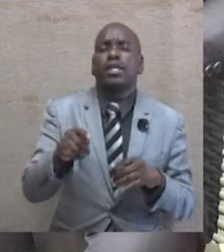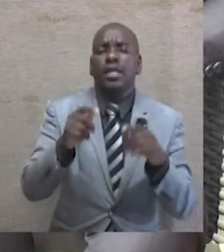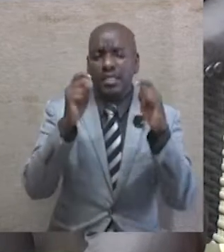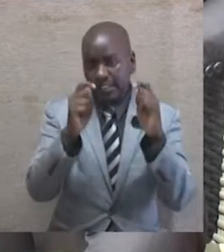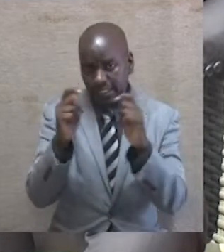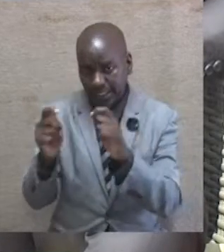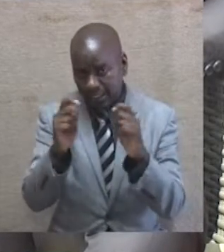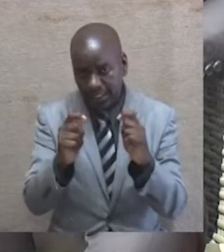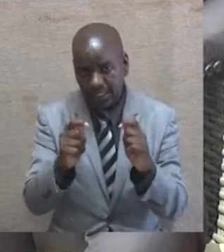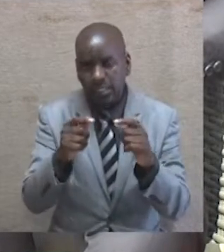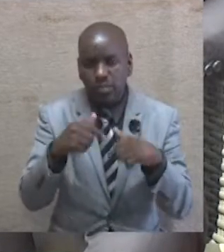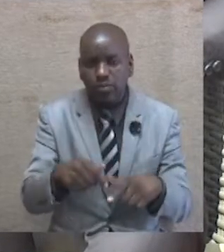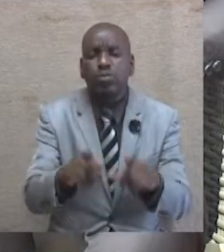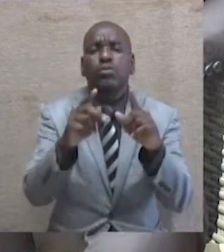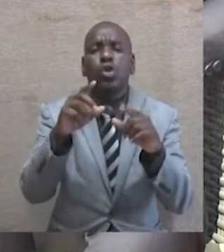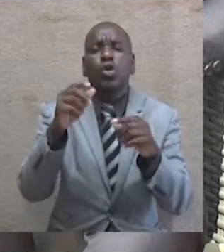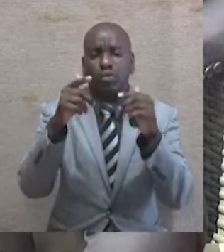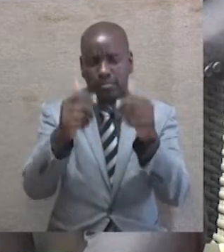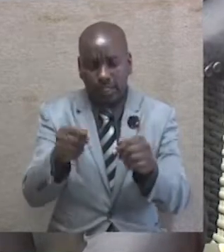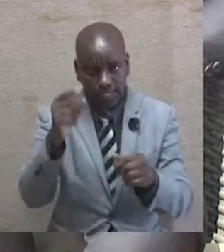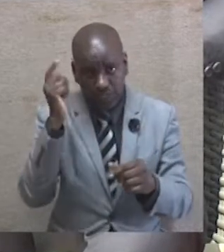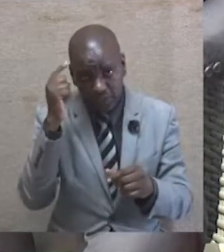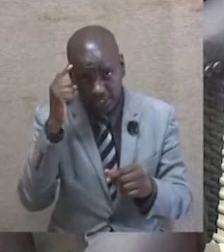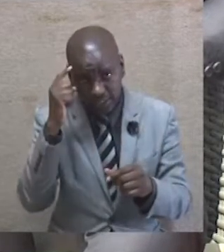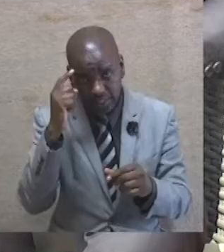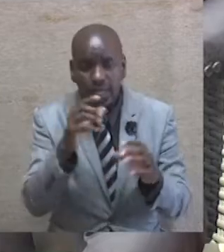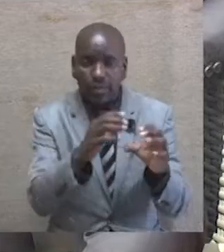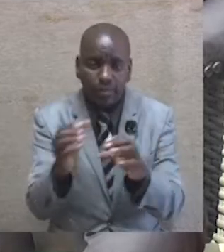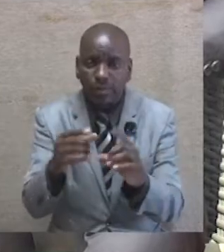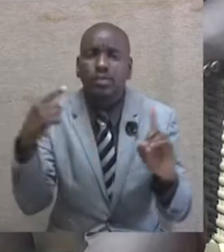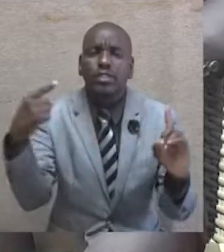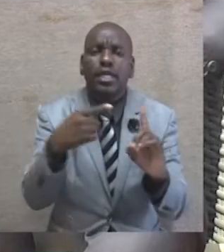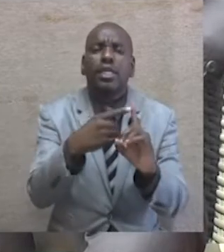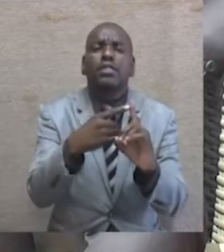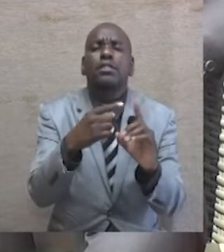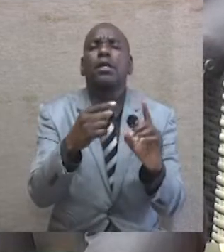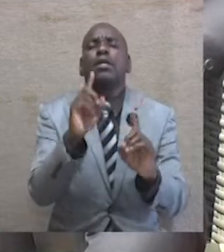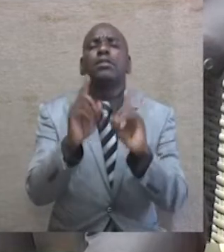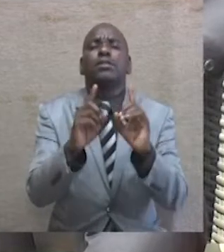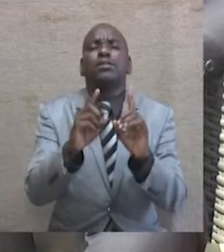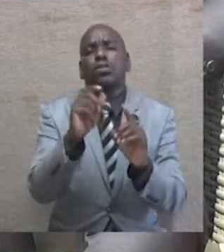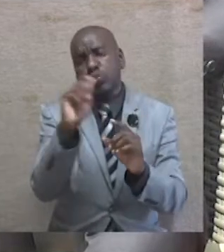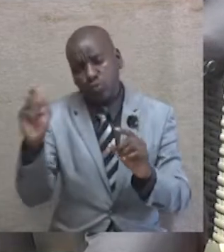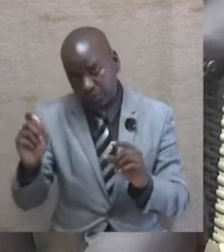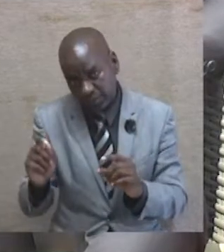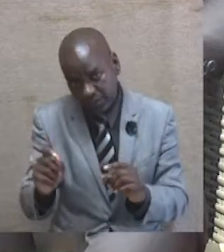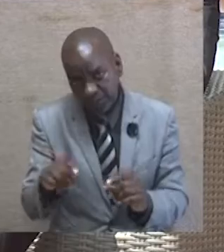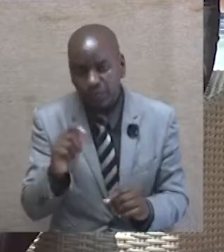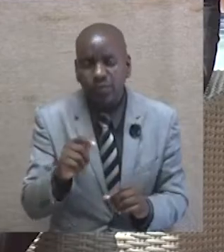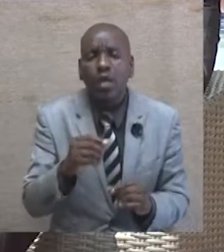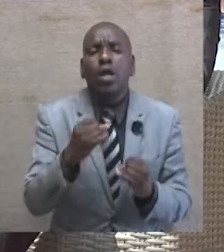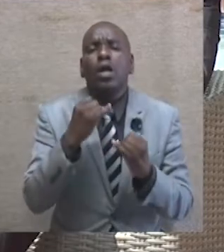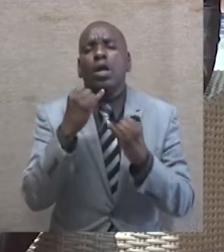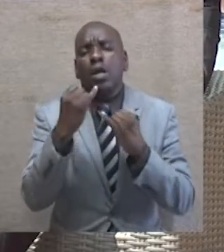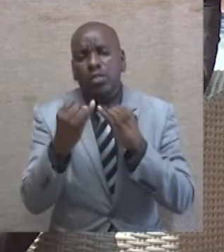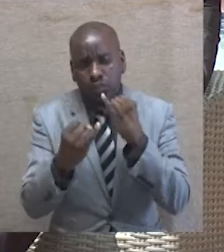is trained to take us through in terms of imparting the knowledge to the target group within certain institutions.